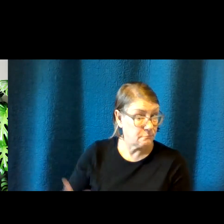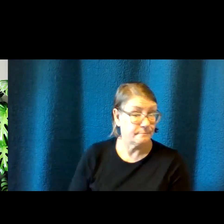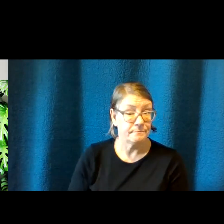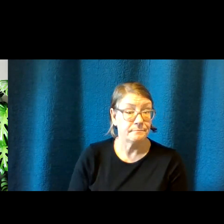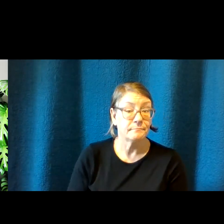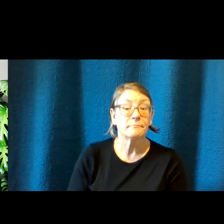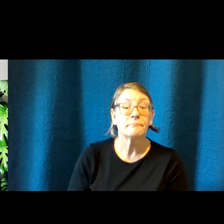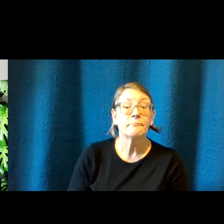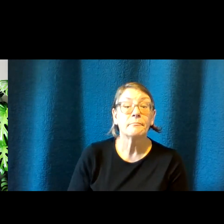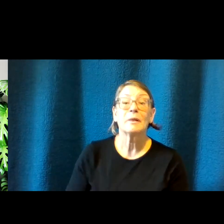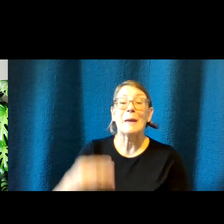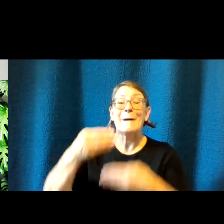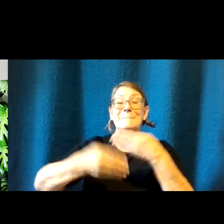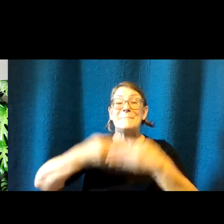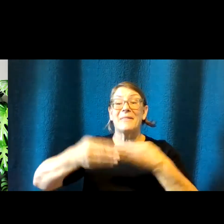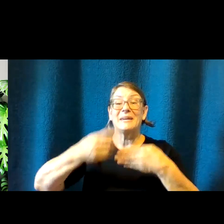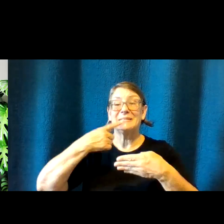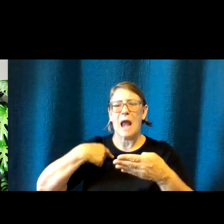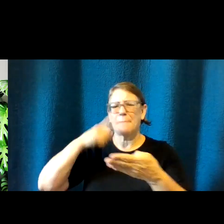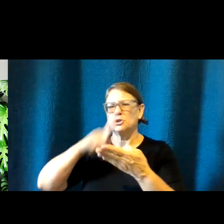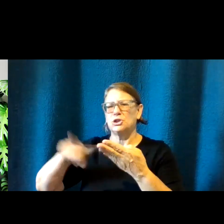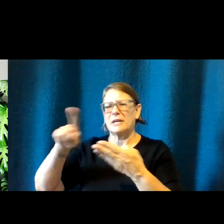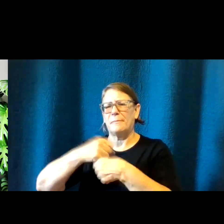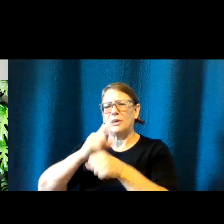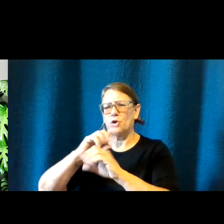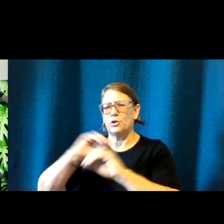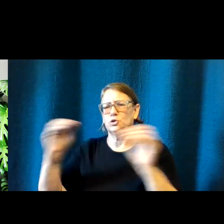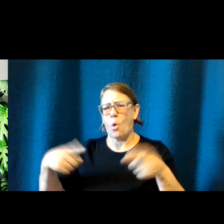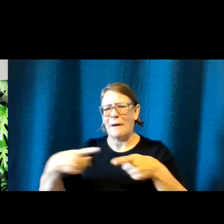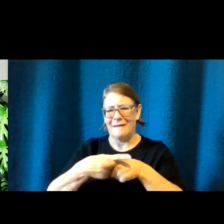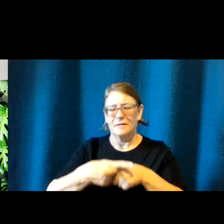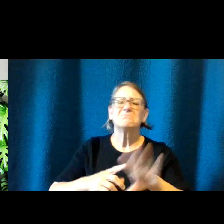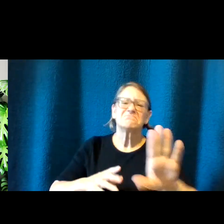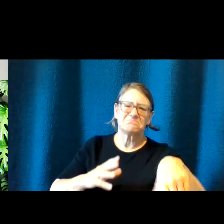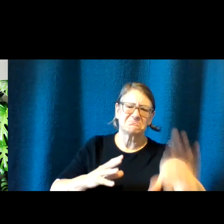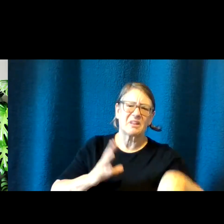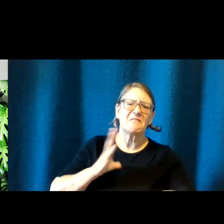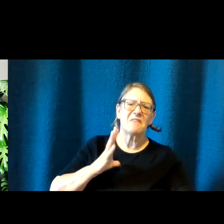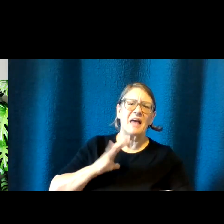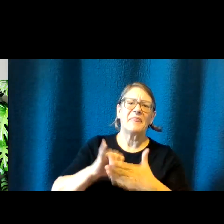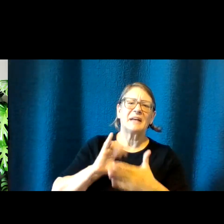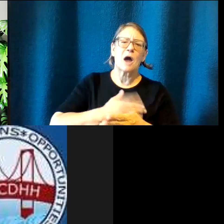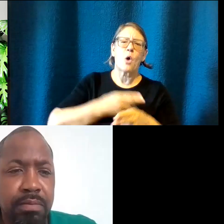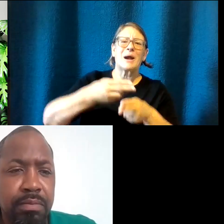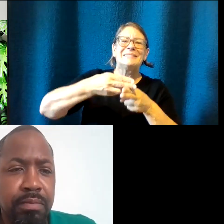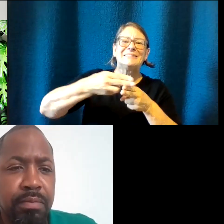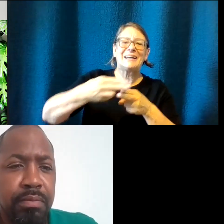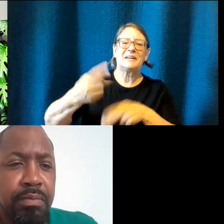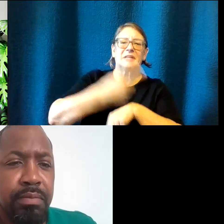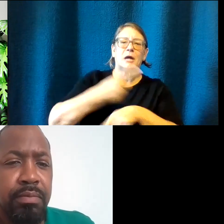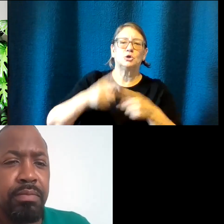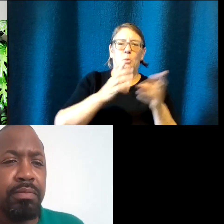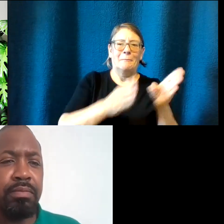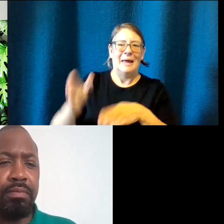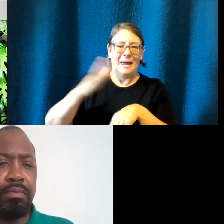I'll check to make sure there's no conflicts. One moment. Okay. All right. So I'll send that. That will be our tentative date that we're planning on. And, Sarah,